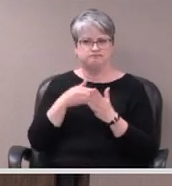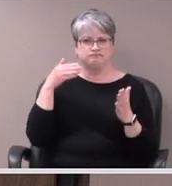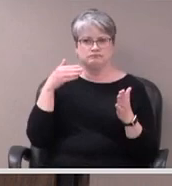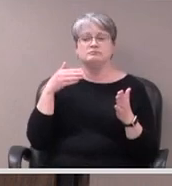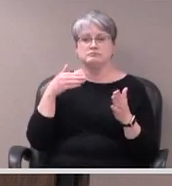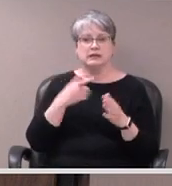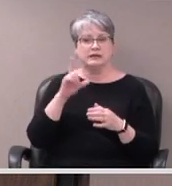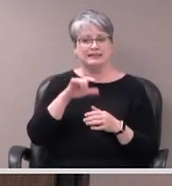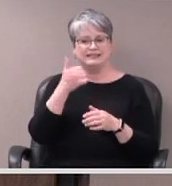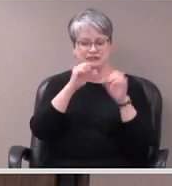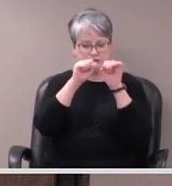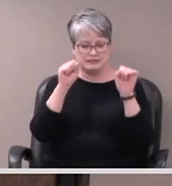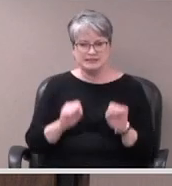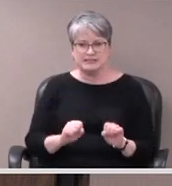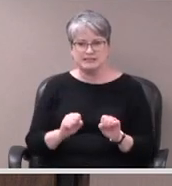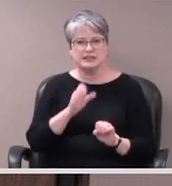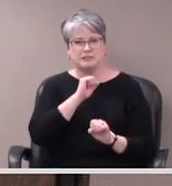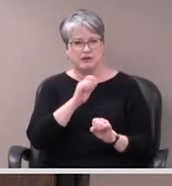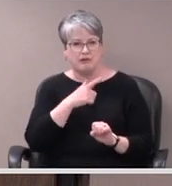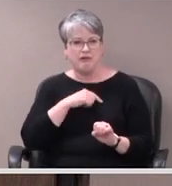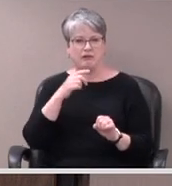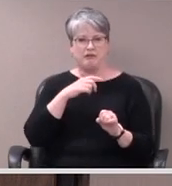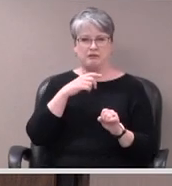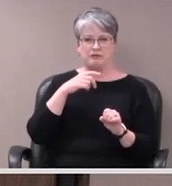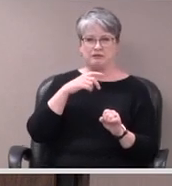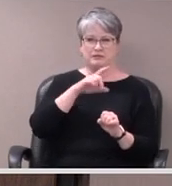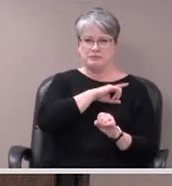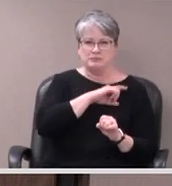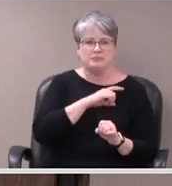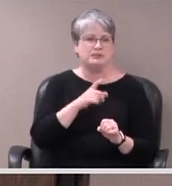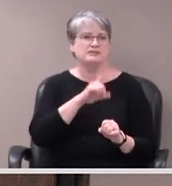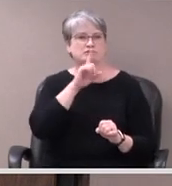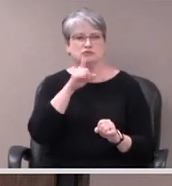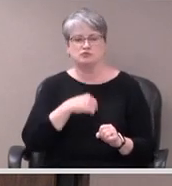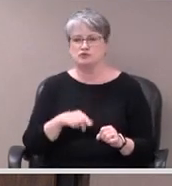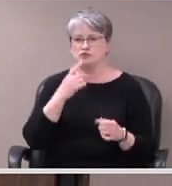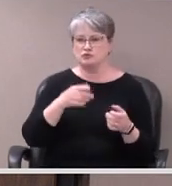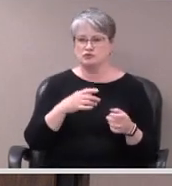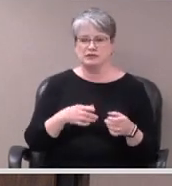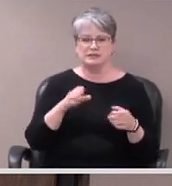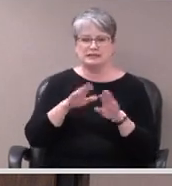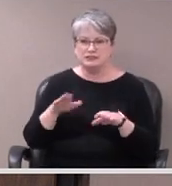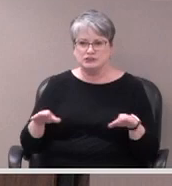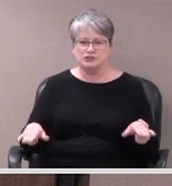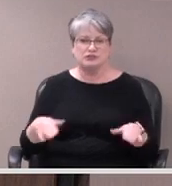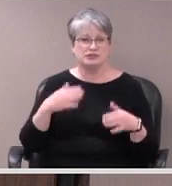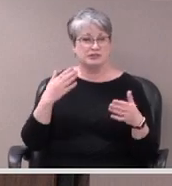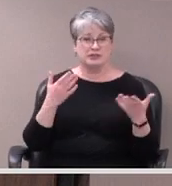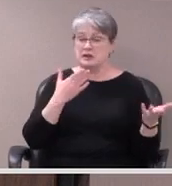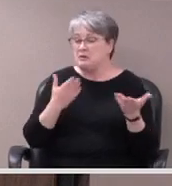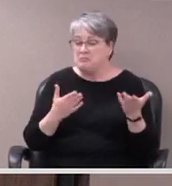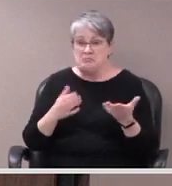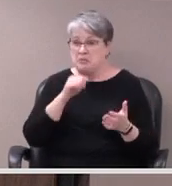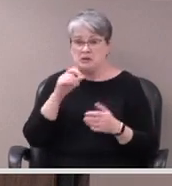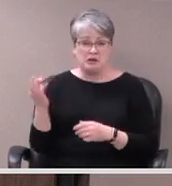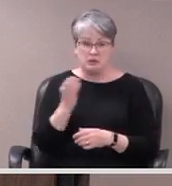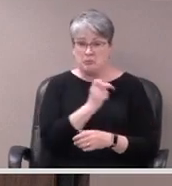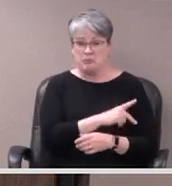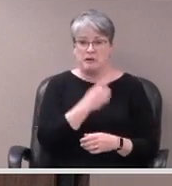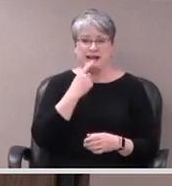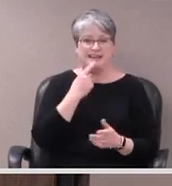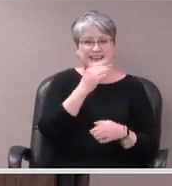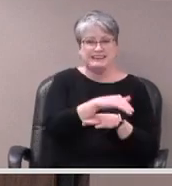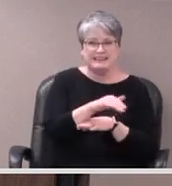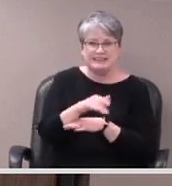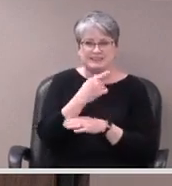system and its entire makeup of policing is extremely racist. These children need to leave their homes, homes they may not even return to that